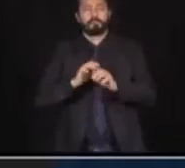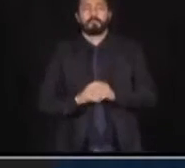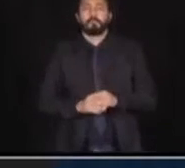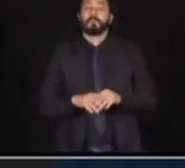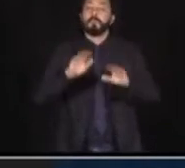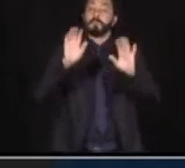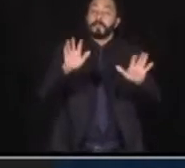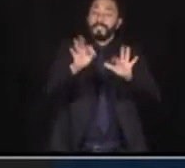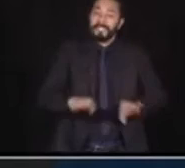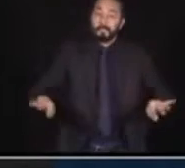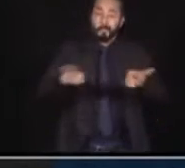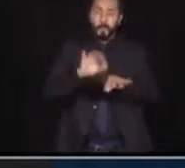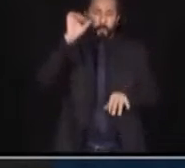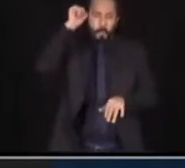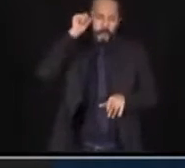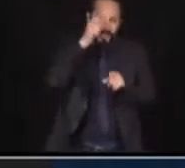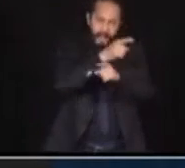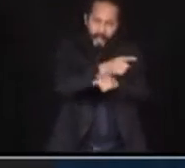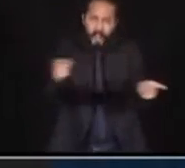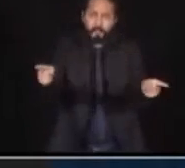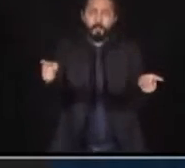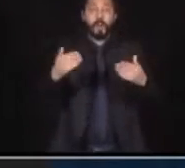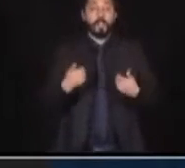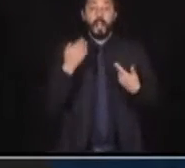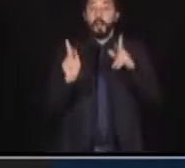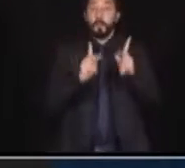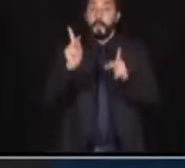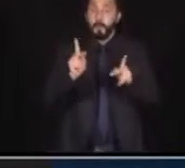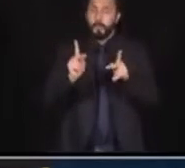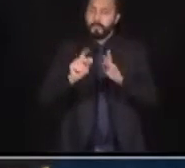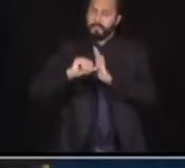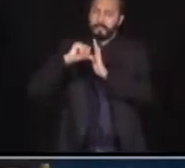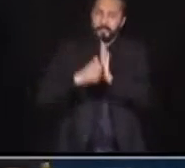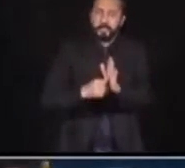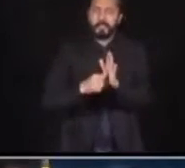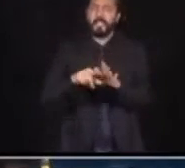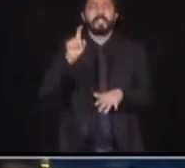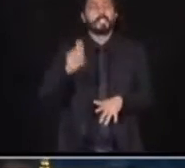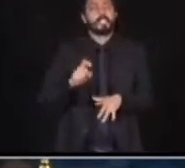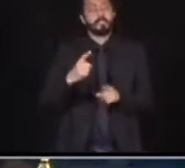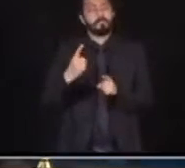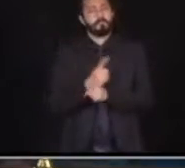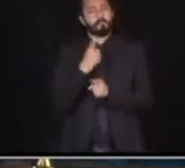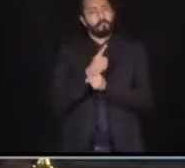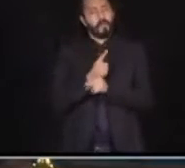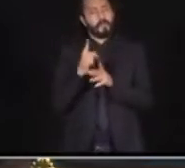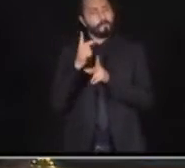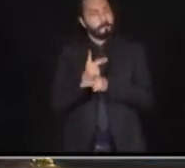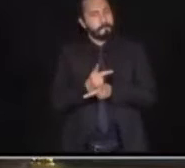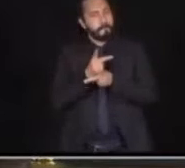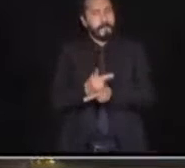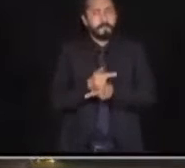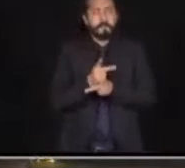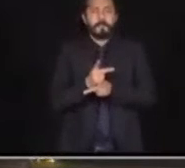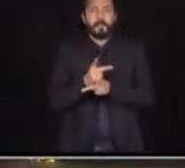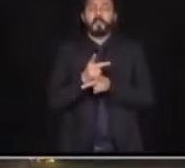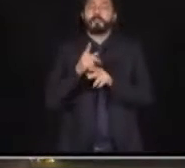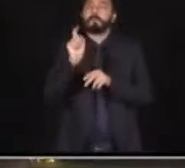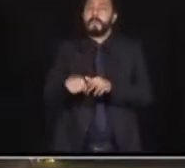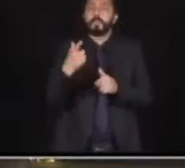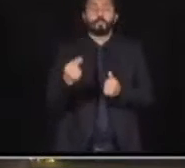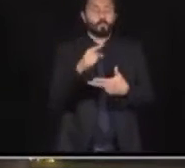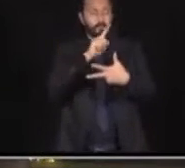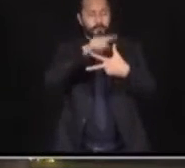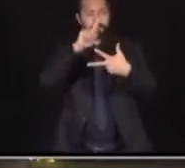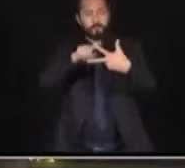everyone, especially young people, to take proper precautions during this pandemic. Do the following 3 things to keep everybody